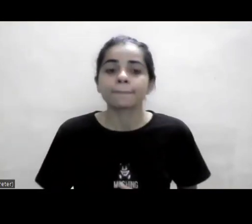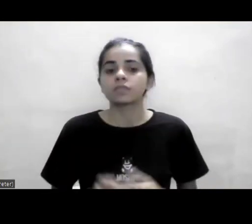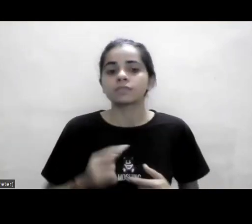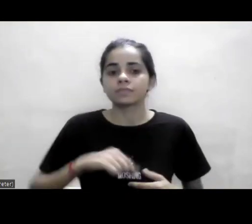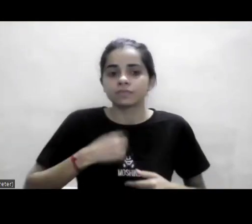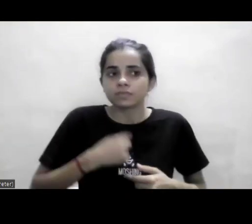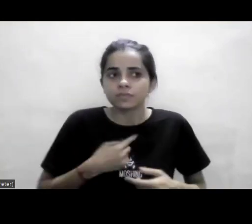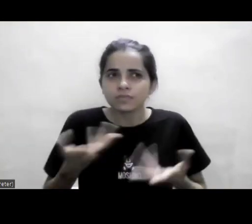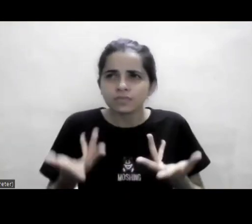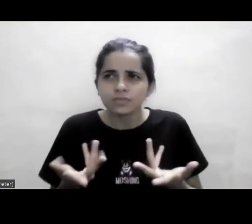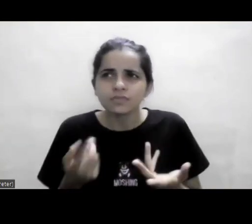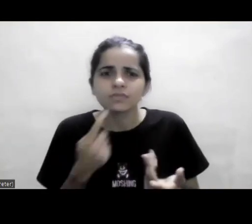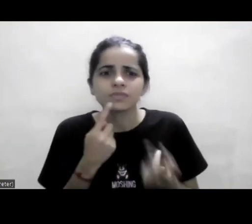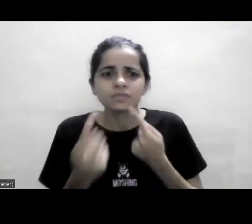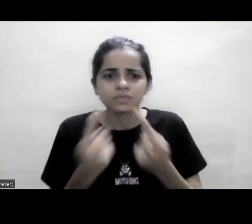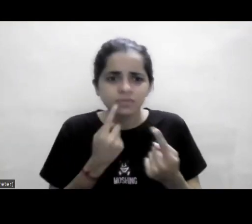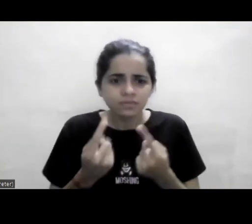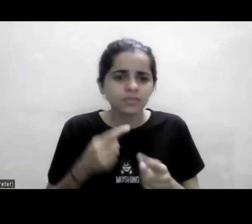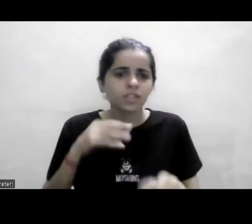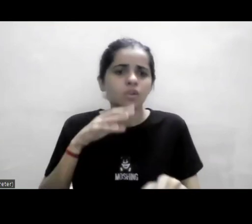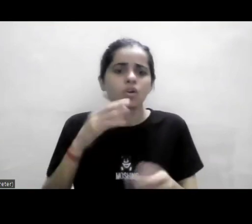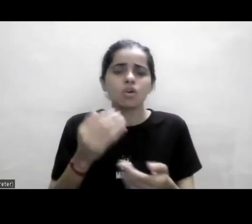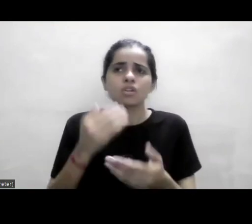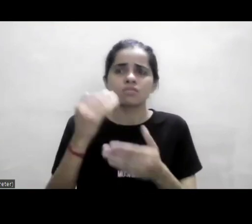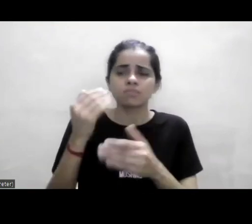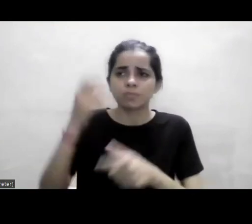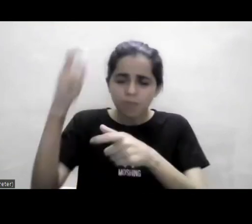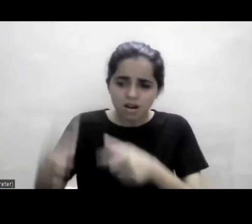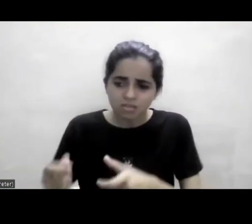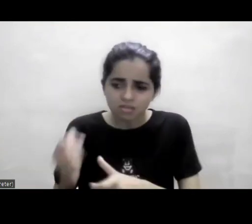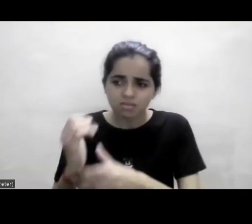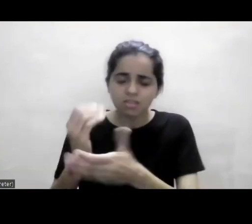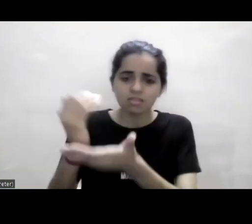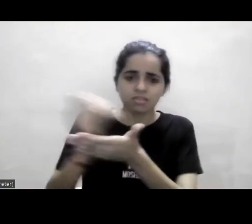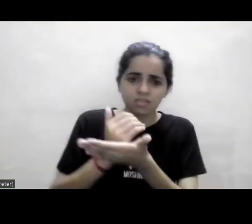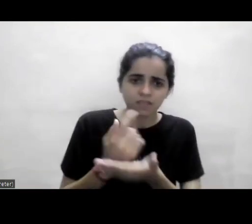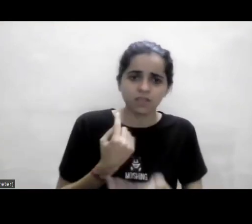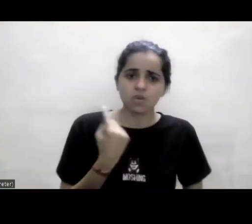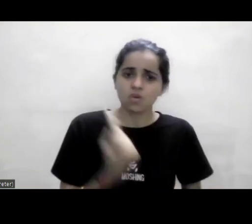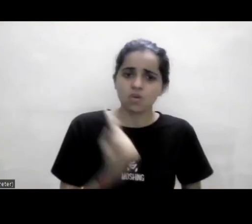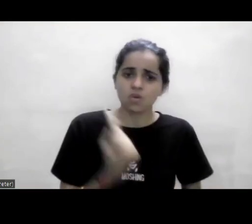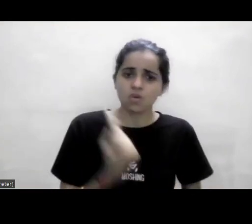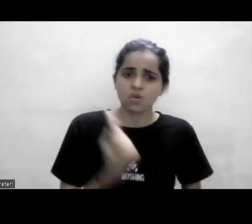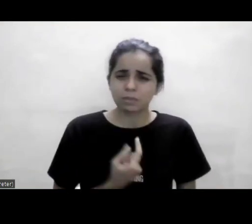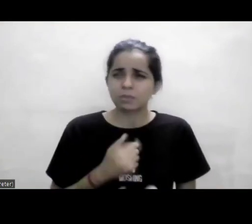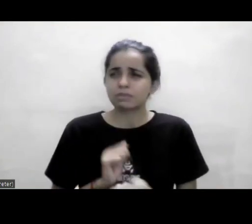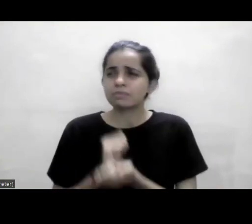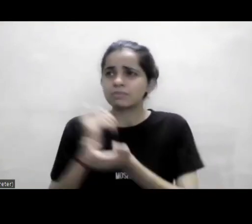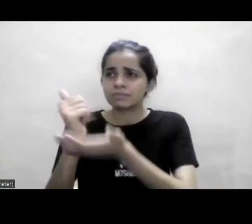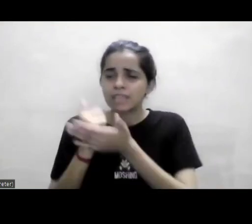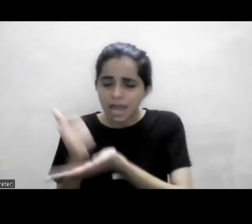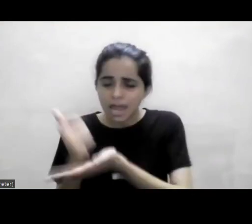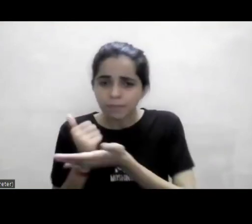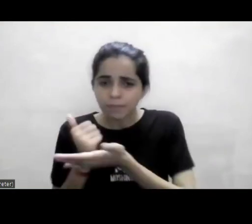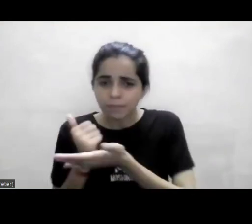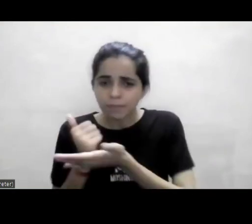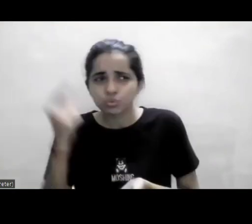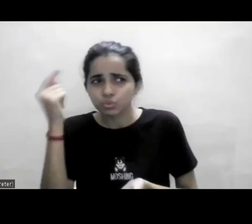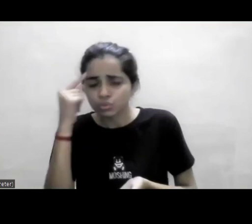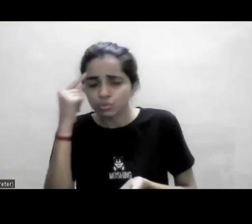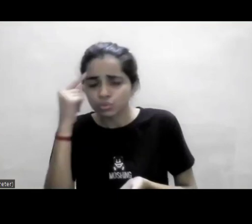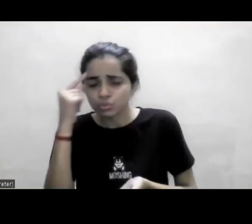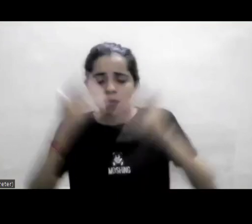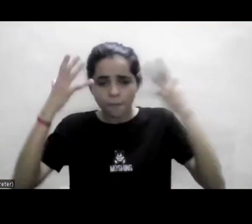cure? Is it always about finding a savior? Or is that loneliness something more? Is it also related to somebody's